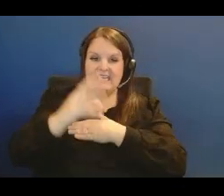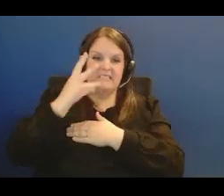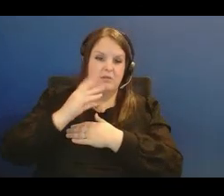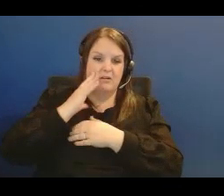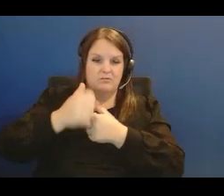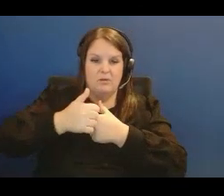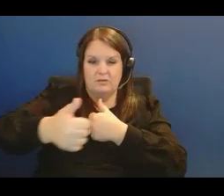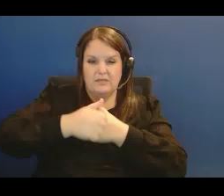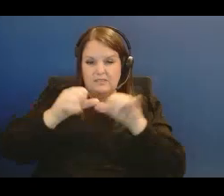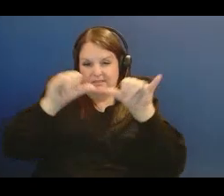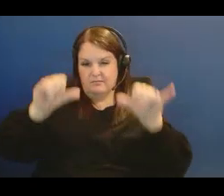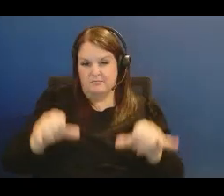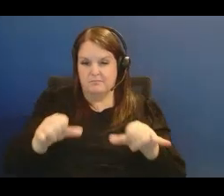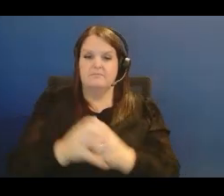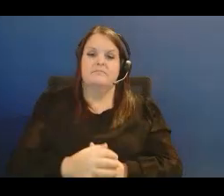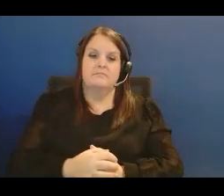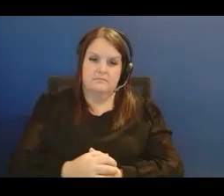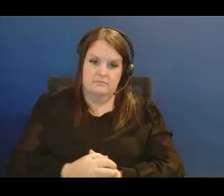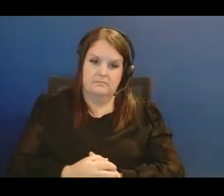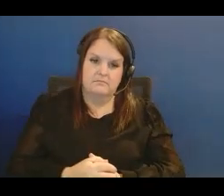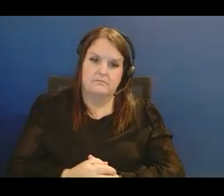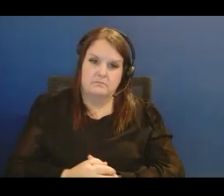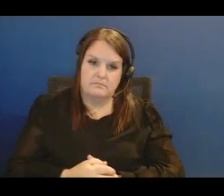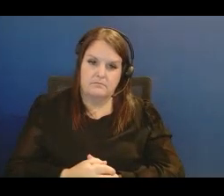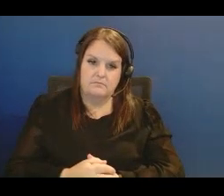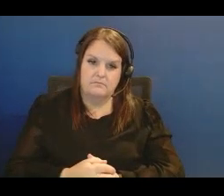experience the transportation systems within the state of Nevada.